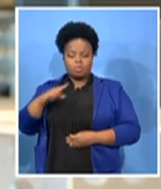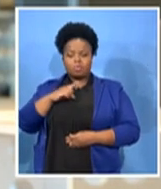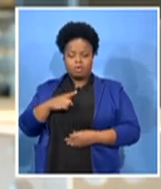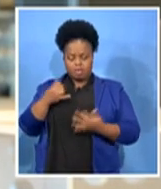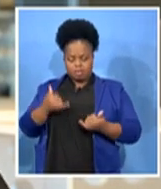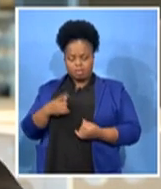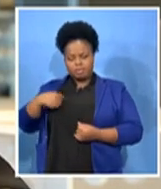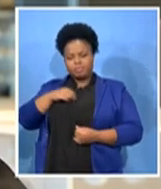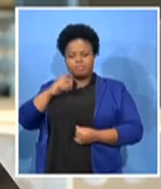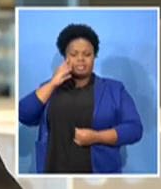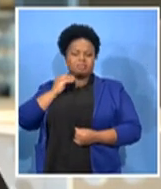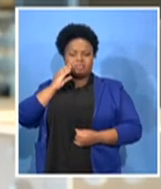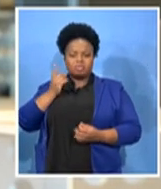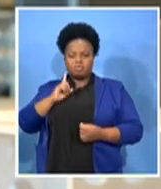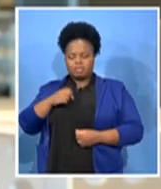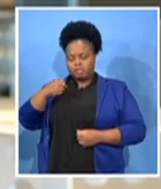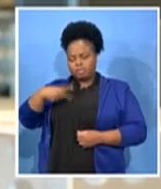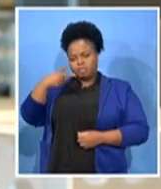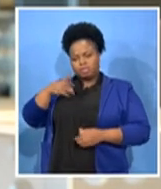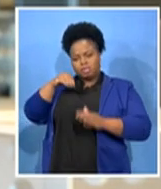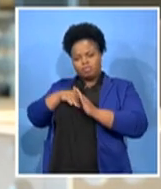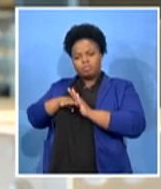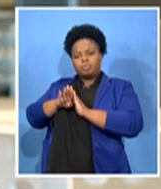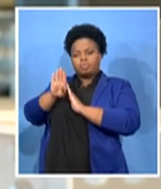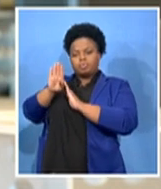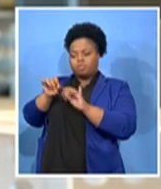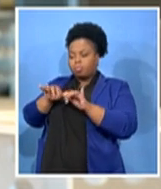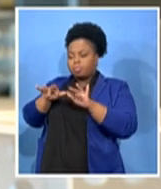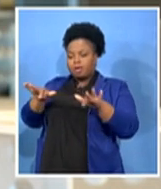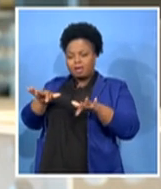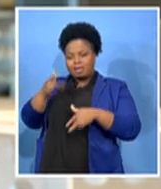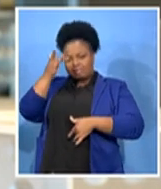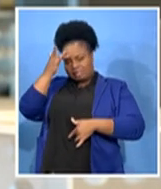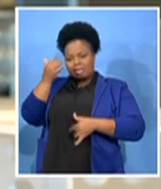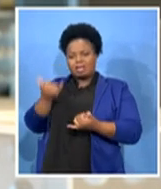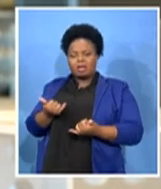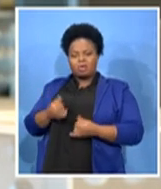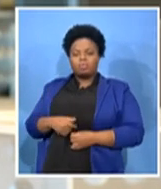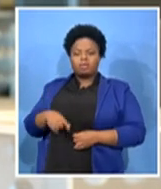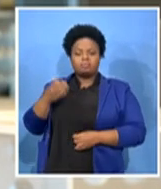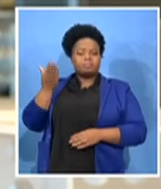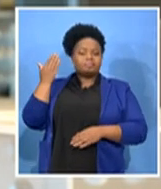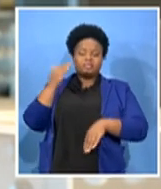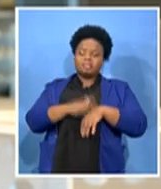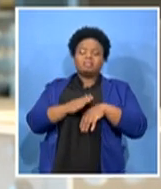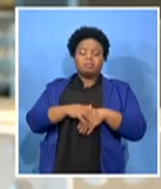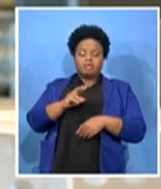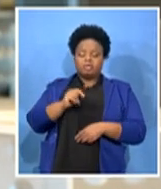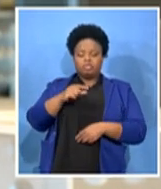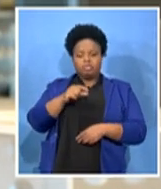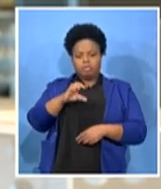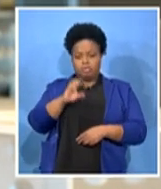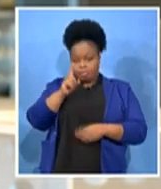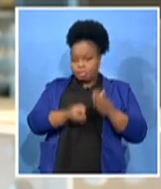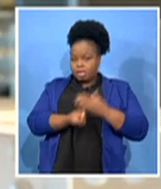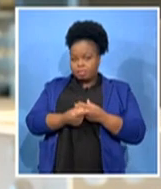and during the time when the NGC is supposed to happen, it will be in winter. And one simply cannot rule out